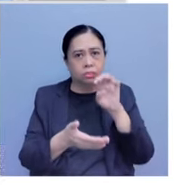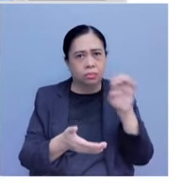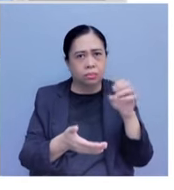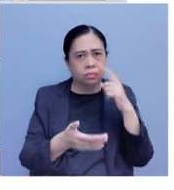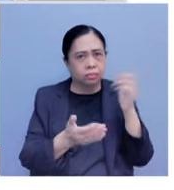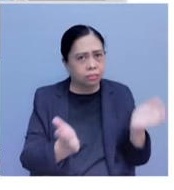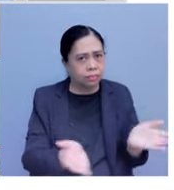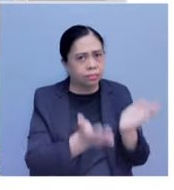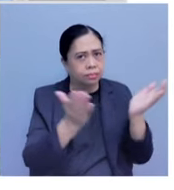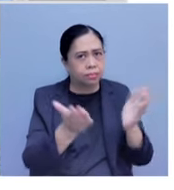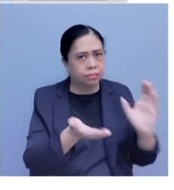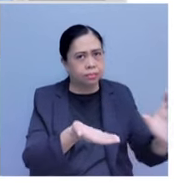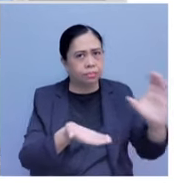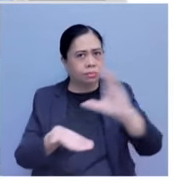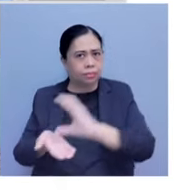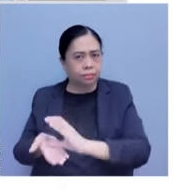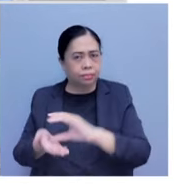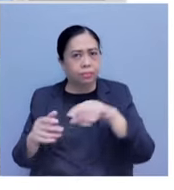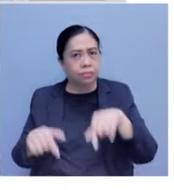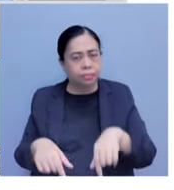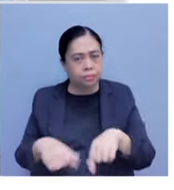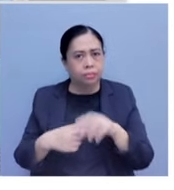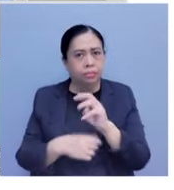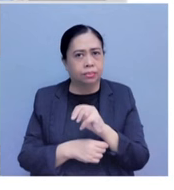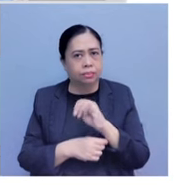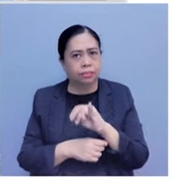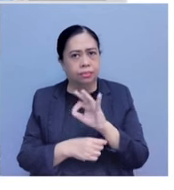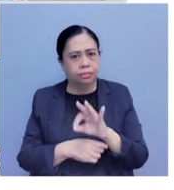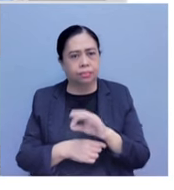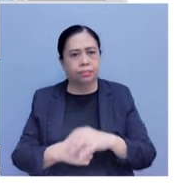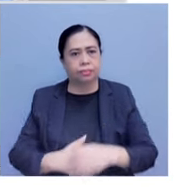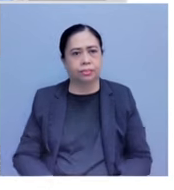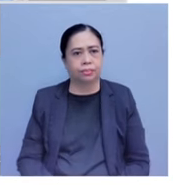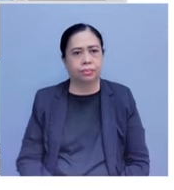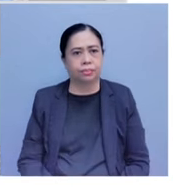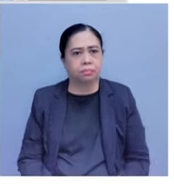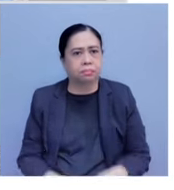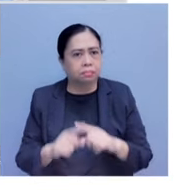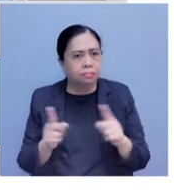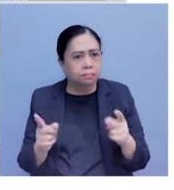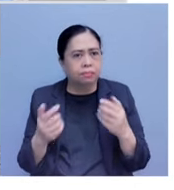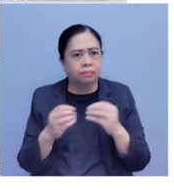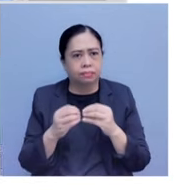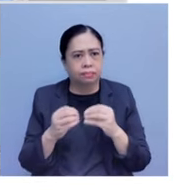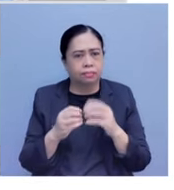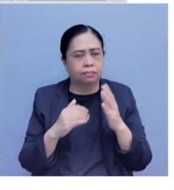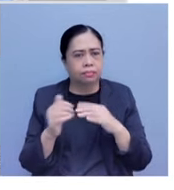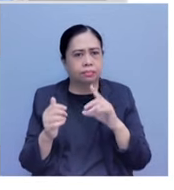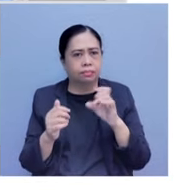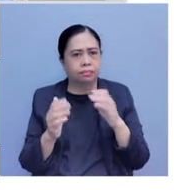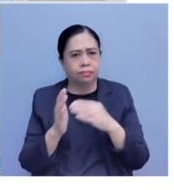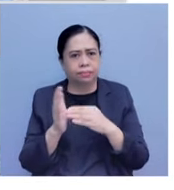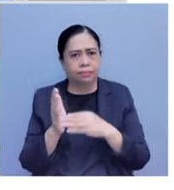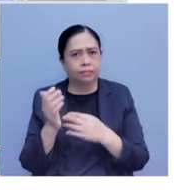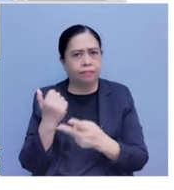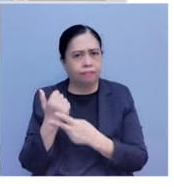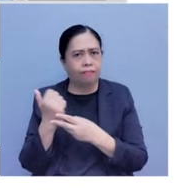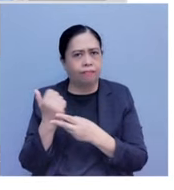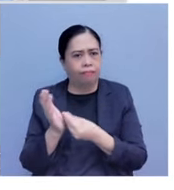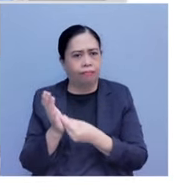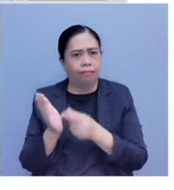nga na mag-invest doon sa Maharlika Investment. Pero we have more than 100 billion na. We have